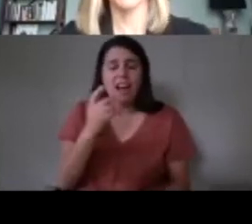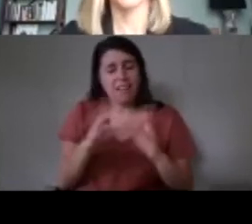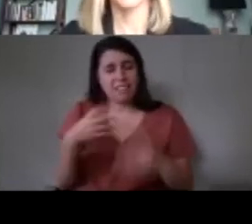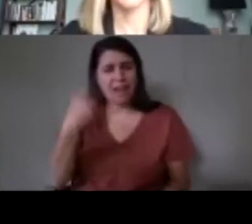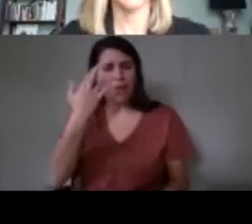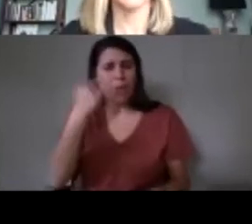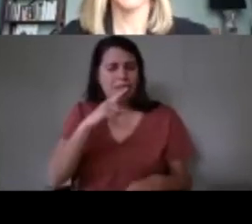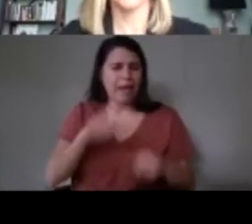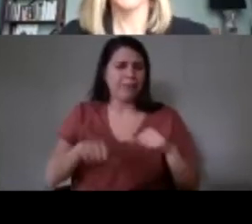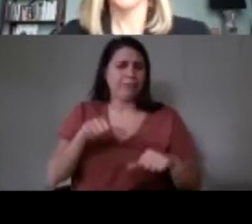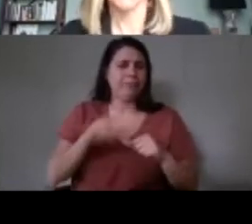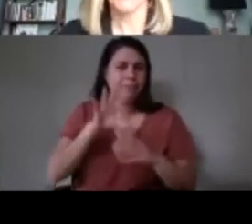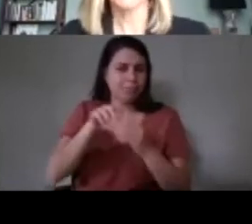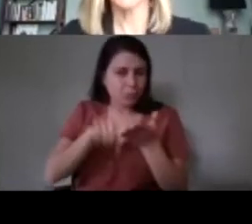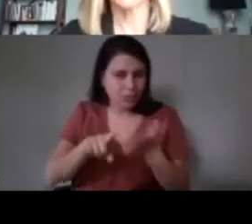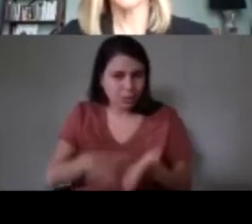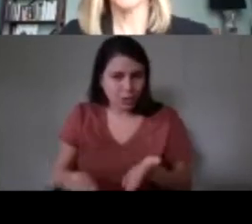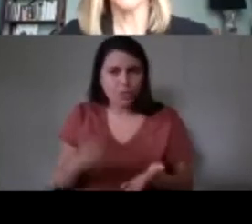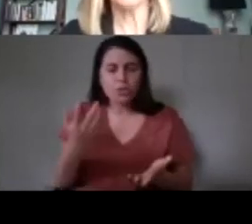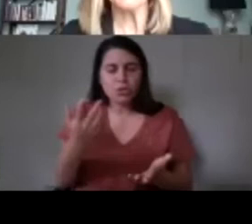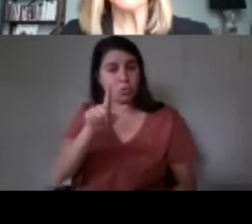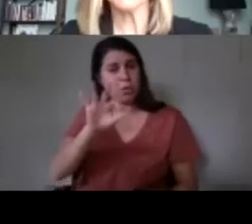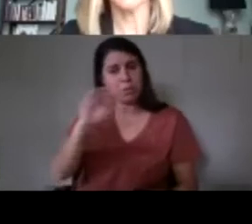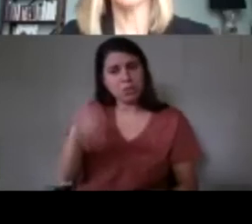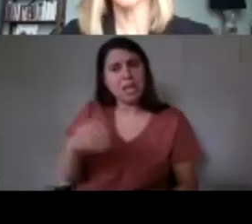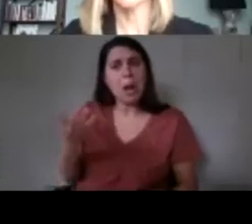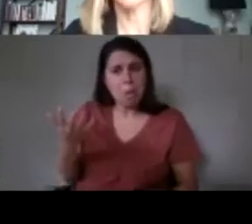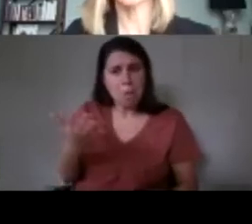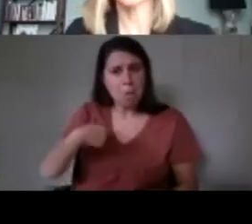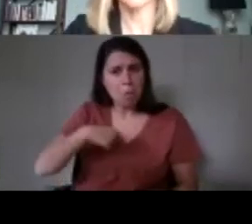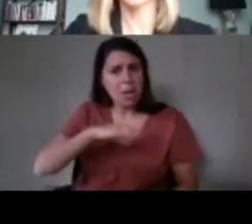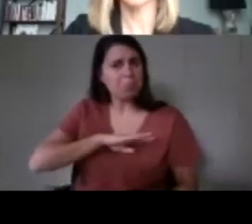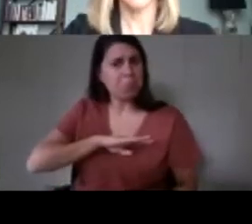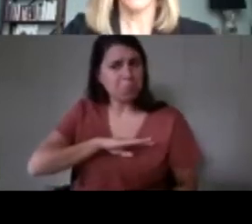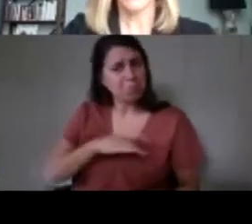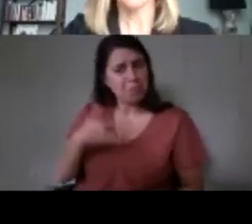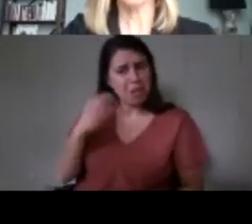in a research study. So we were actually, pleased to get almost 30%.